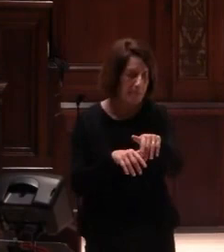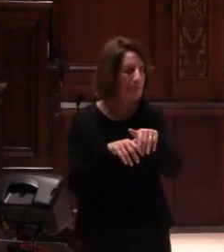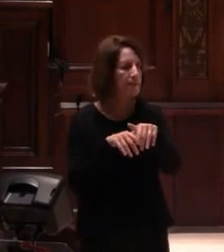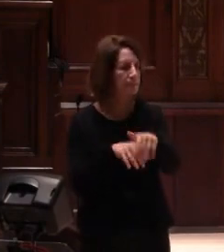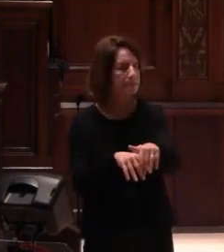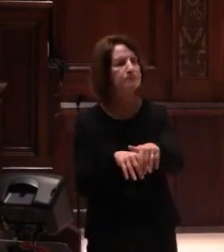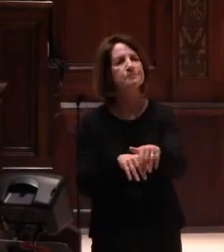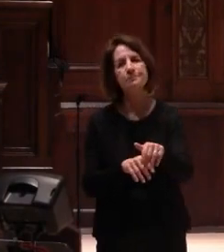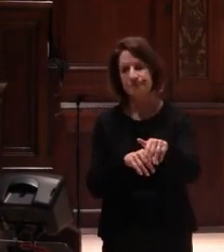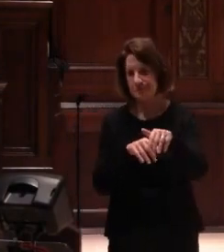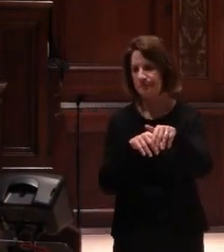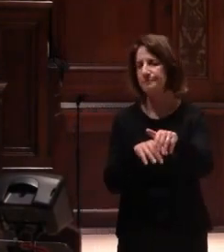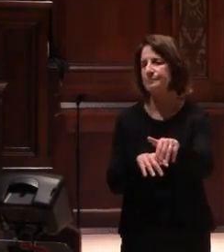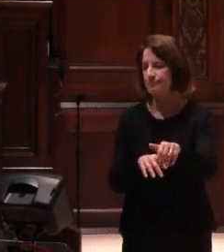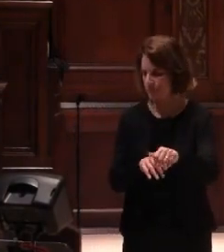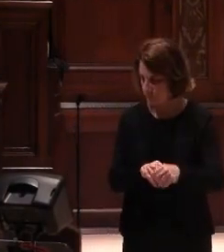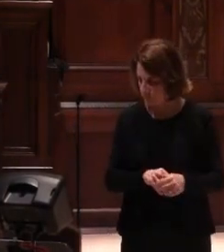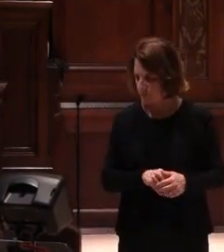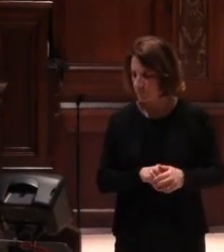rising up,